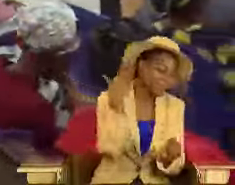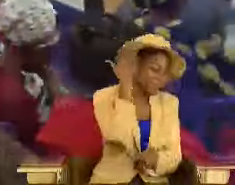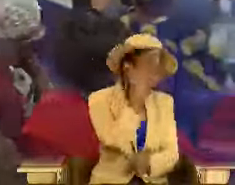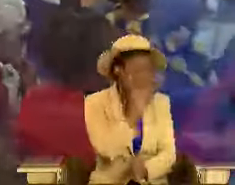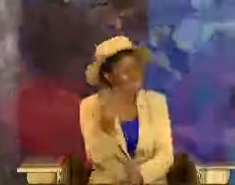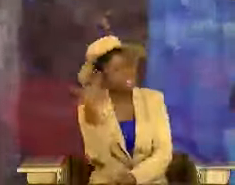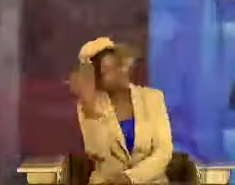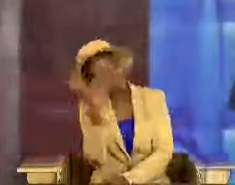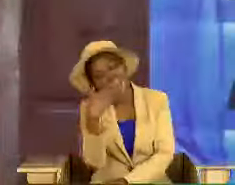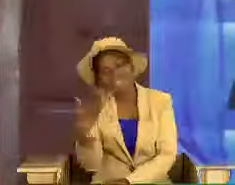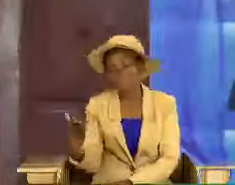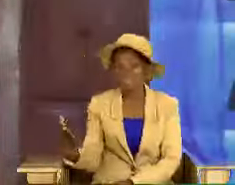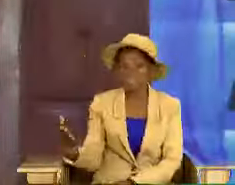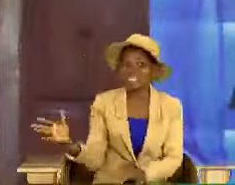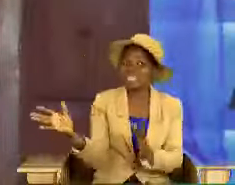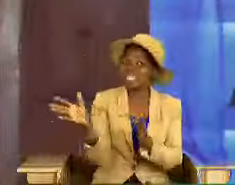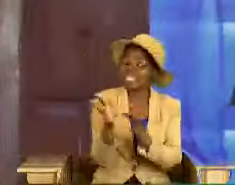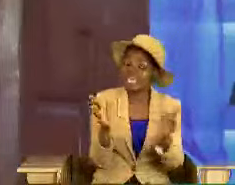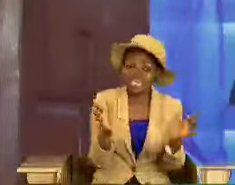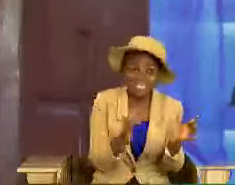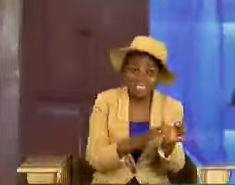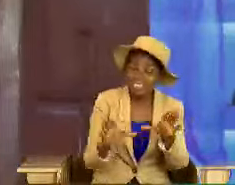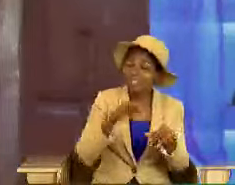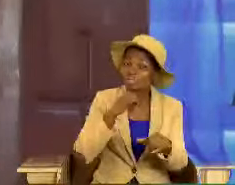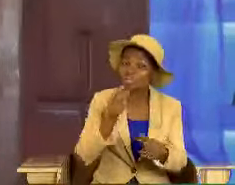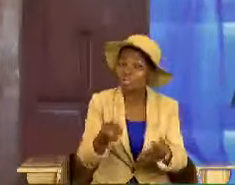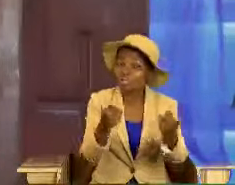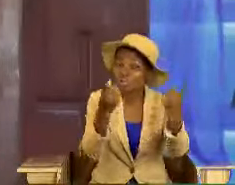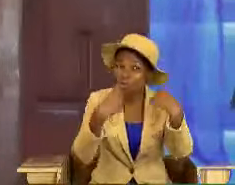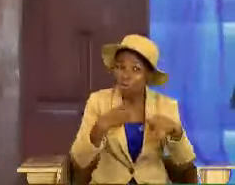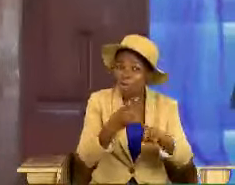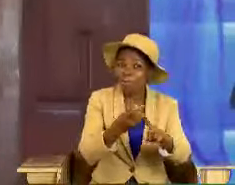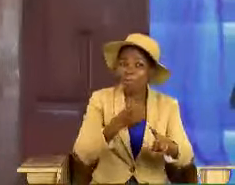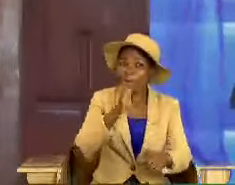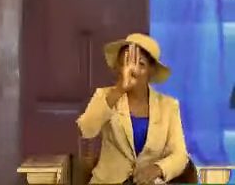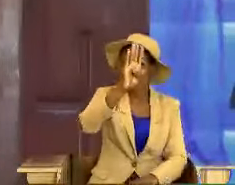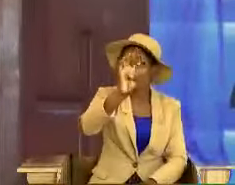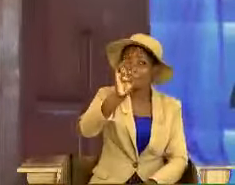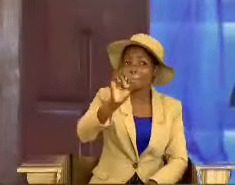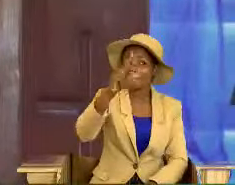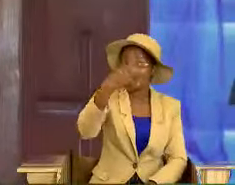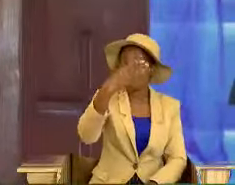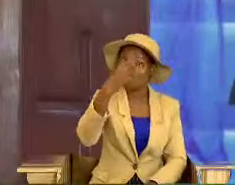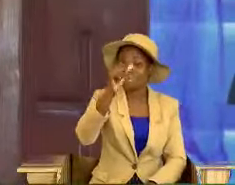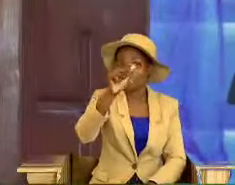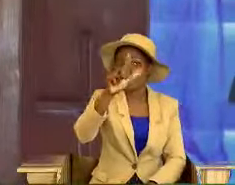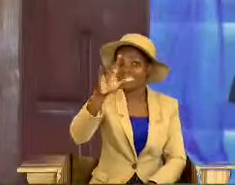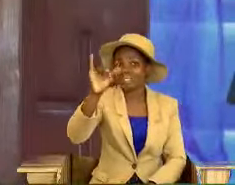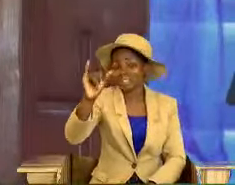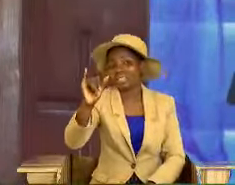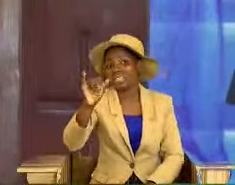spots Jesus did not come from Bethany a city of of beautiful